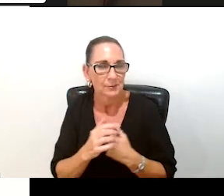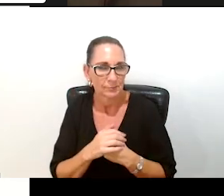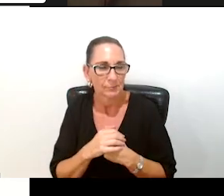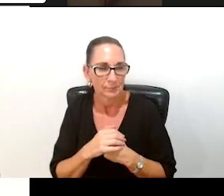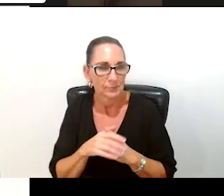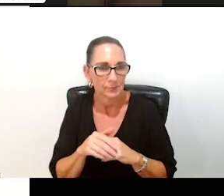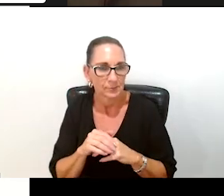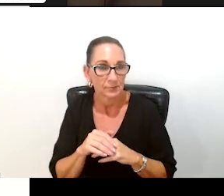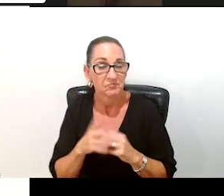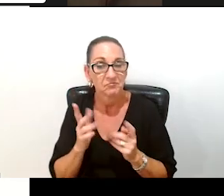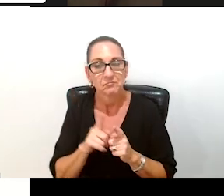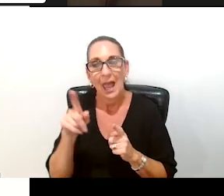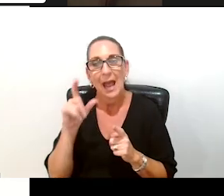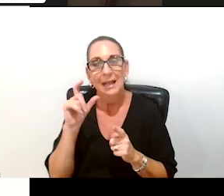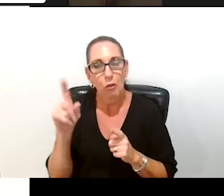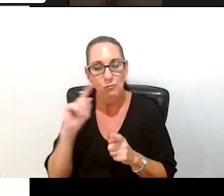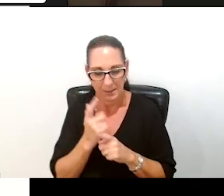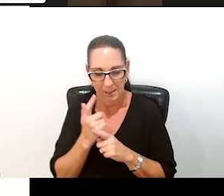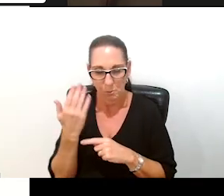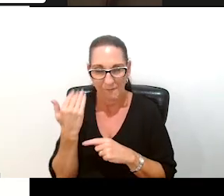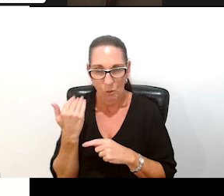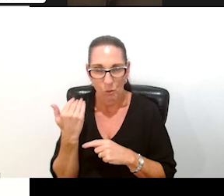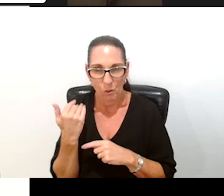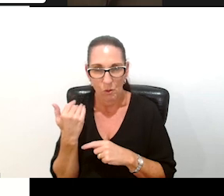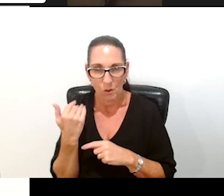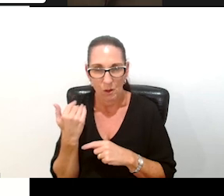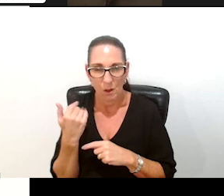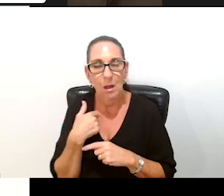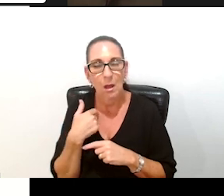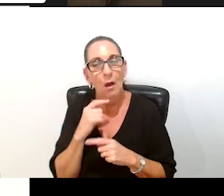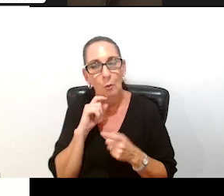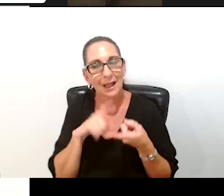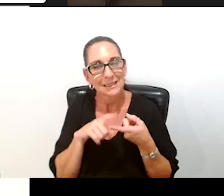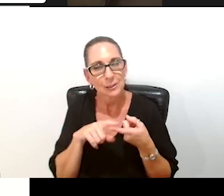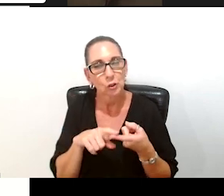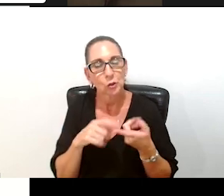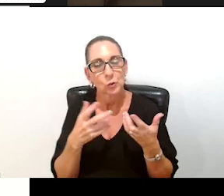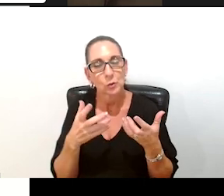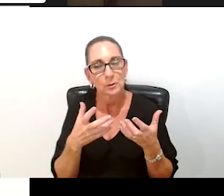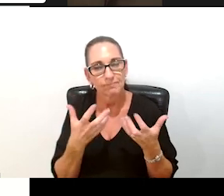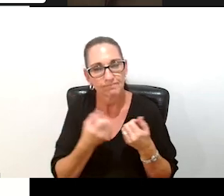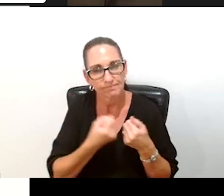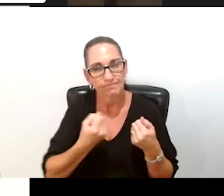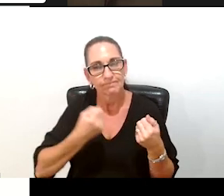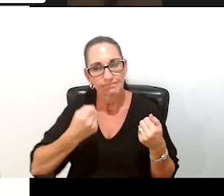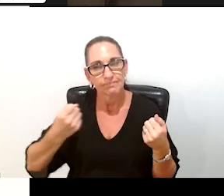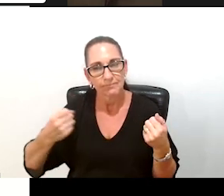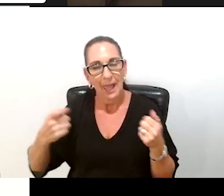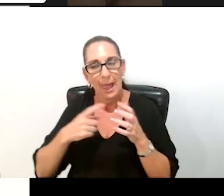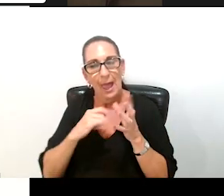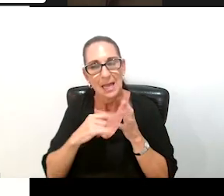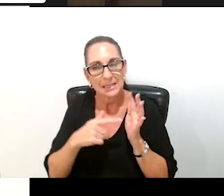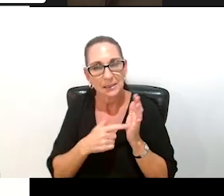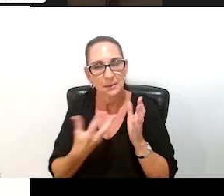then, as Catherine mentioned earlier, we'll be continuing to expand the asset to include information